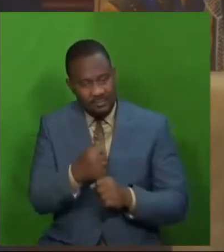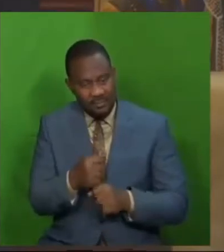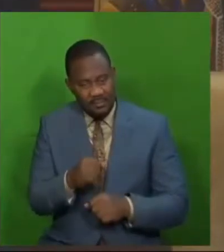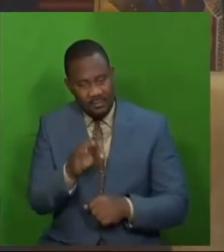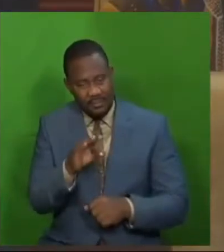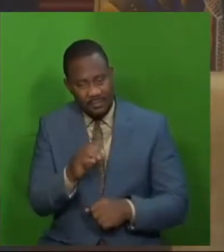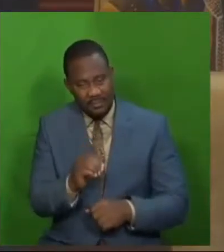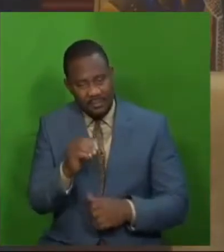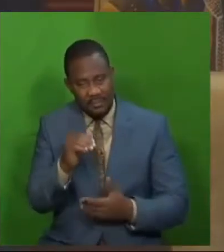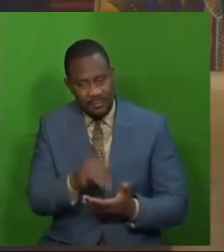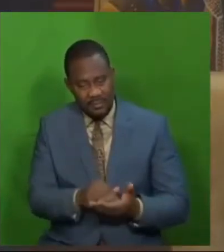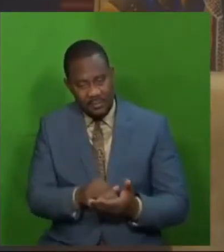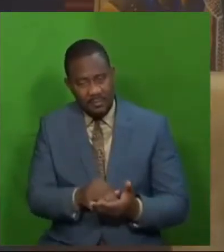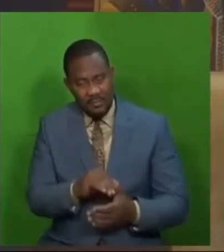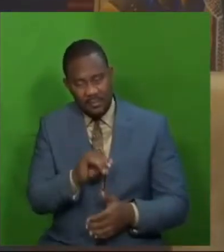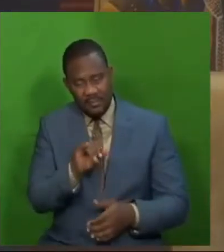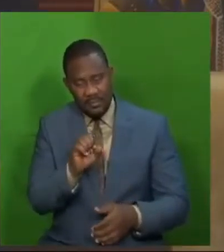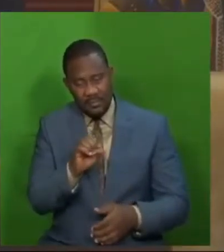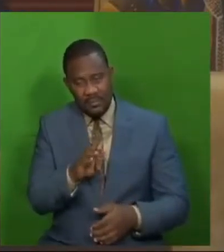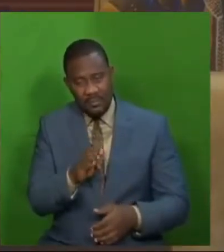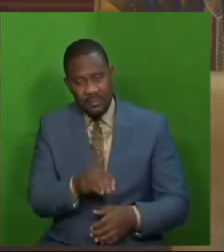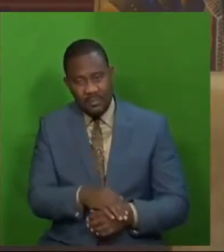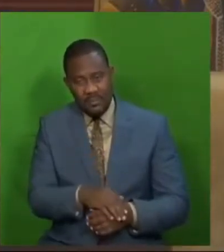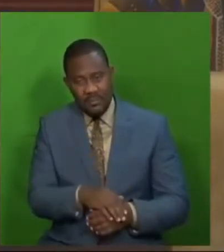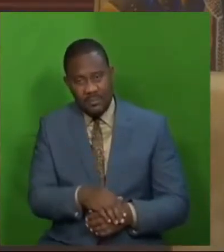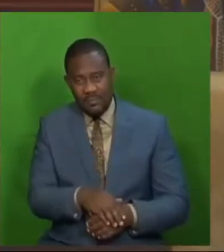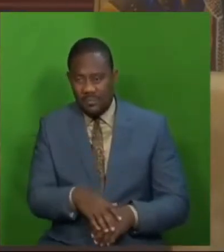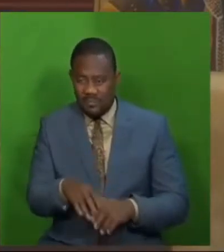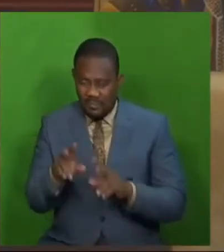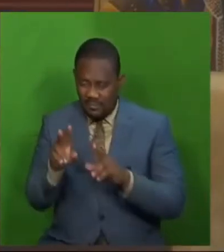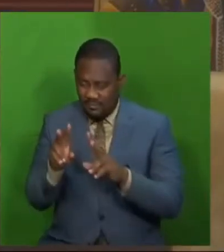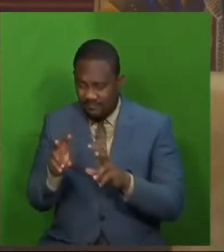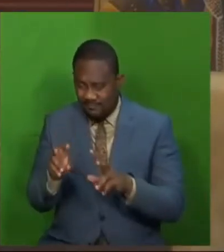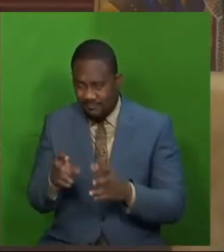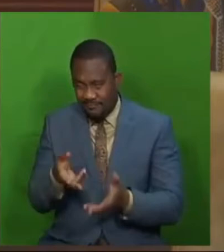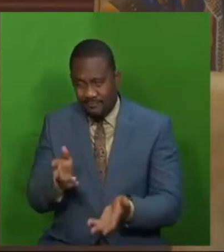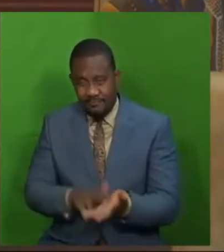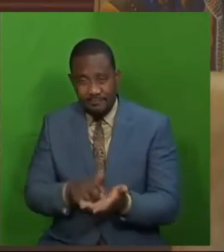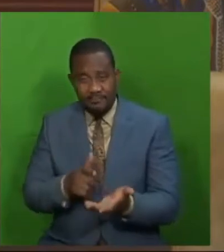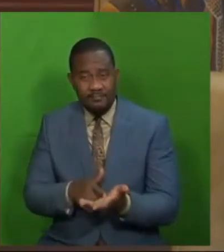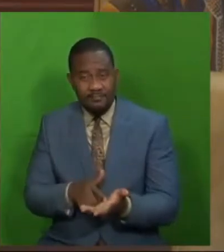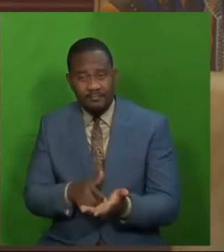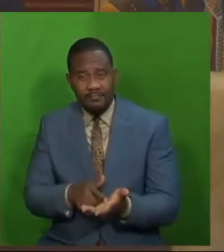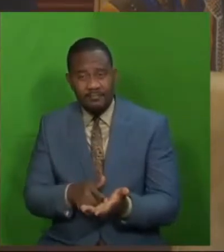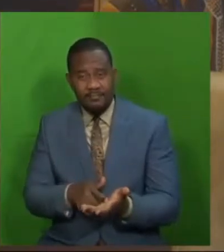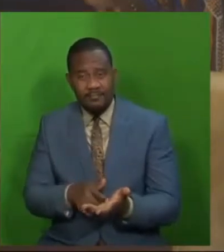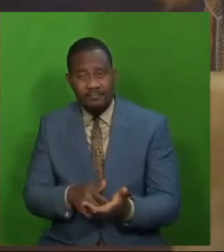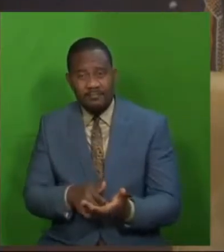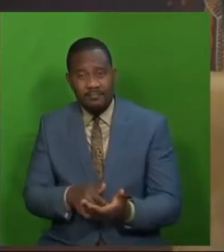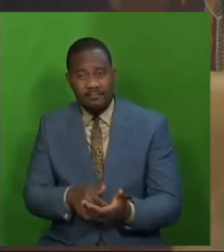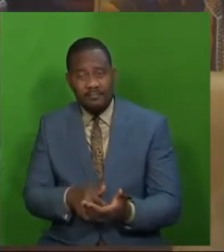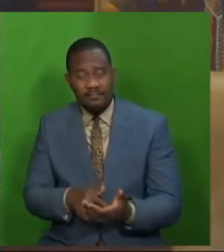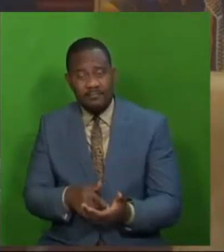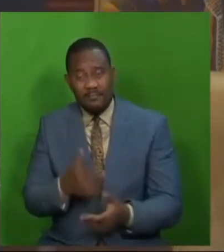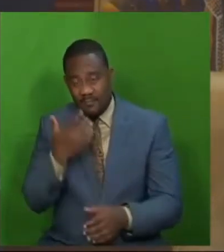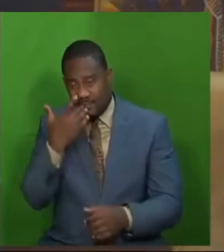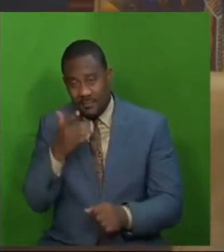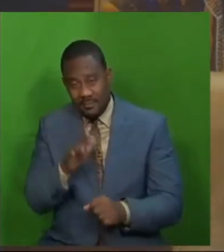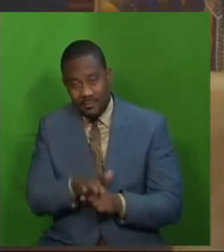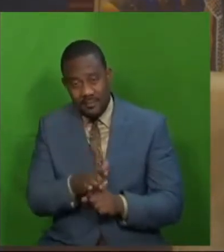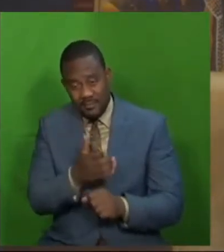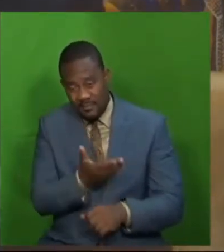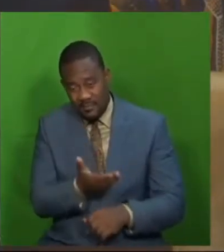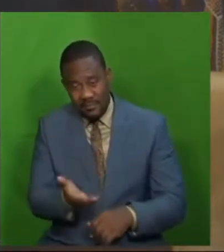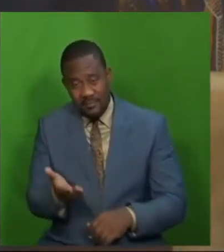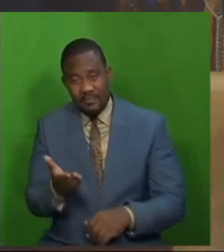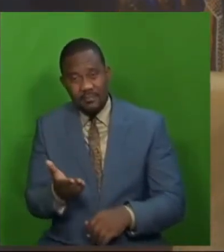90,000 jobs. We subjected him to strict proof. Mr. Speaker, he promised to bring a template to the